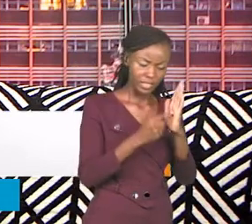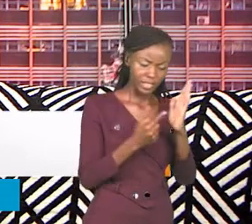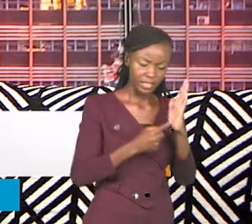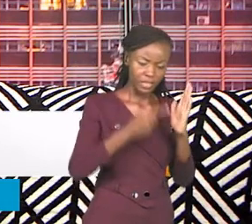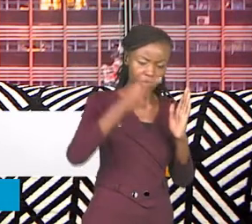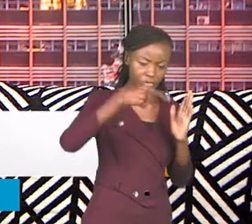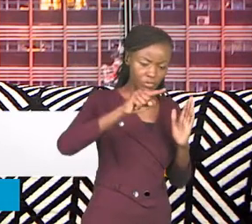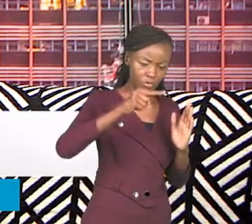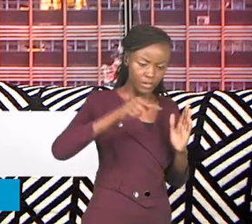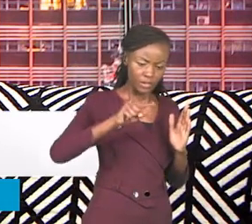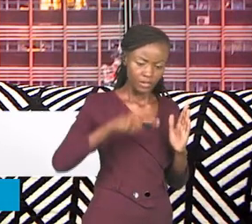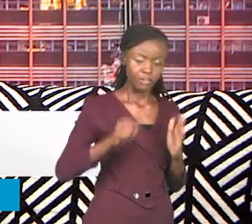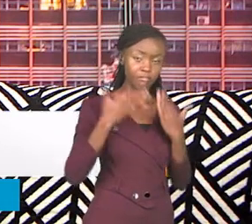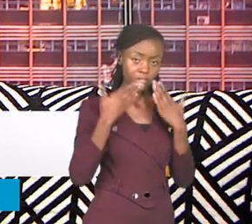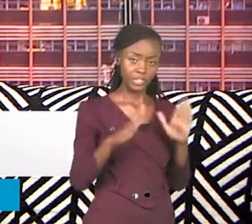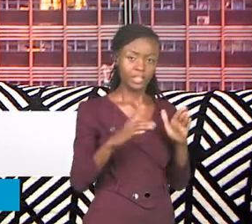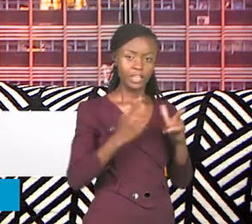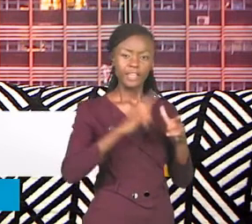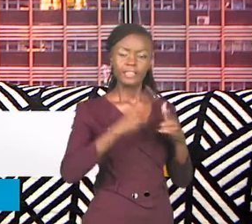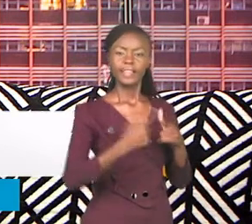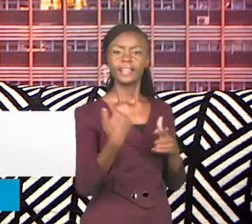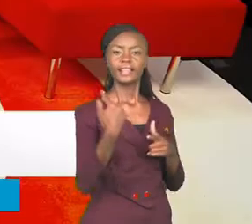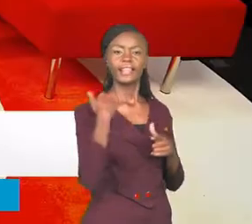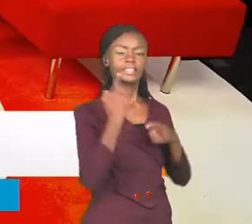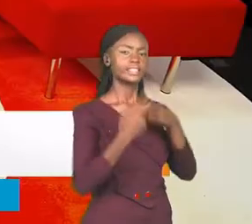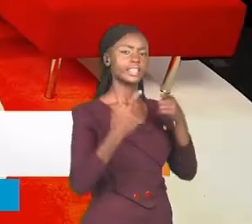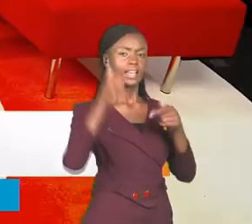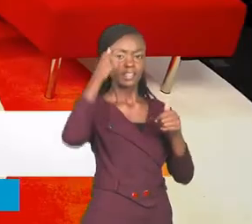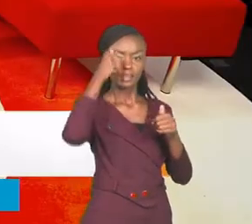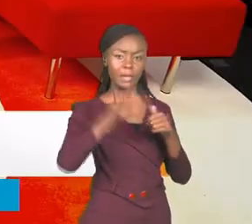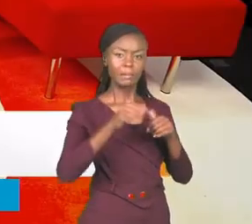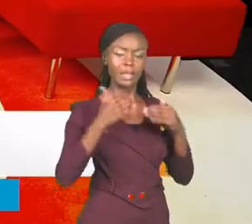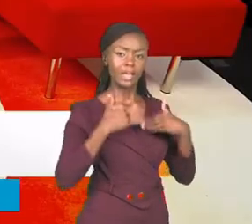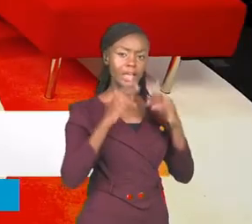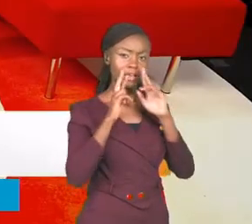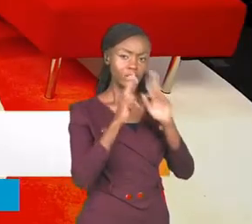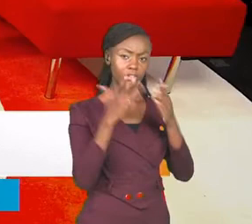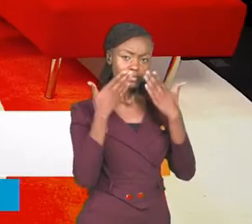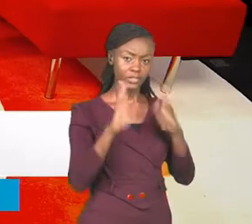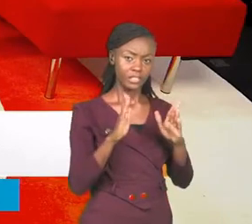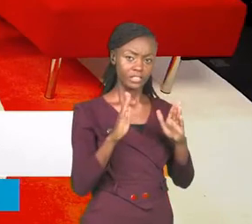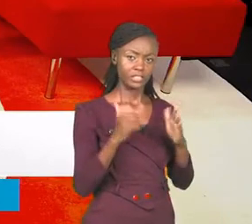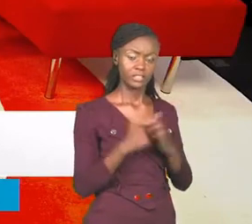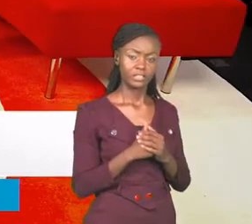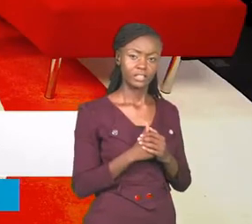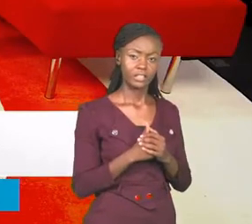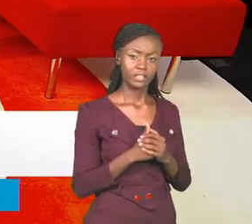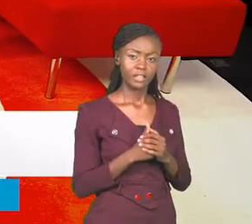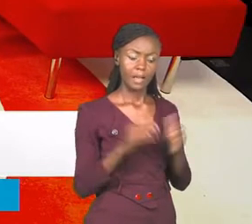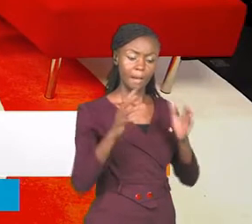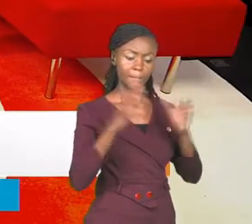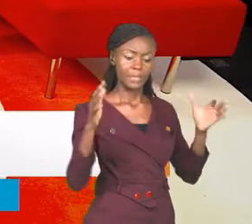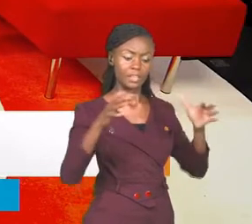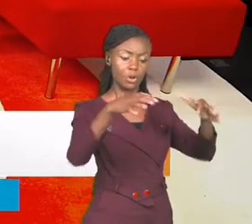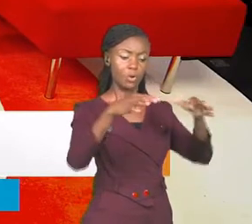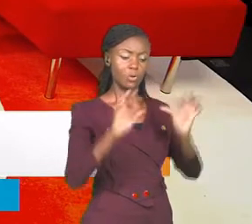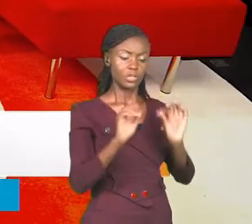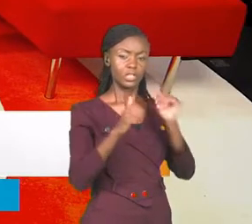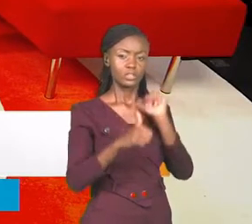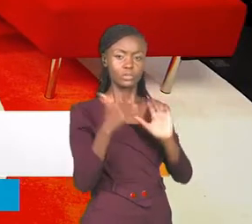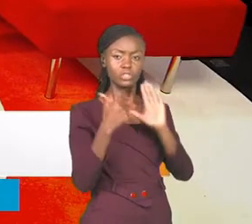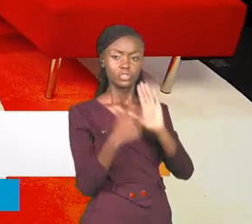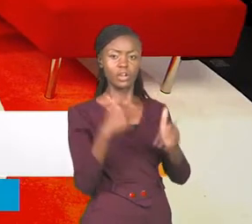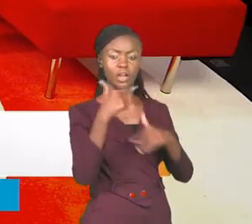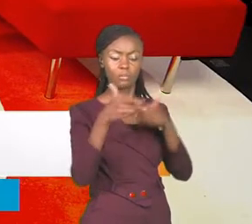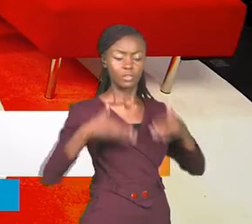rectified. Last year, you remember, we even launched a report on a major audit that was done on the